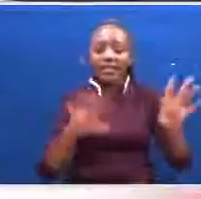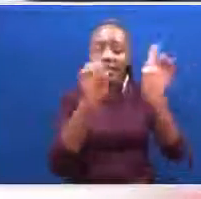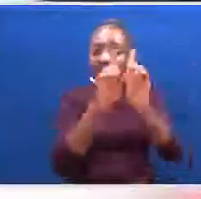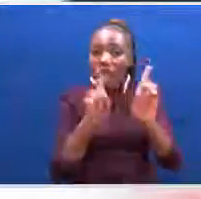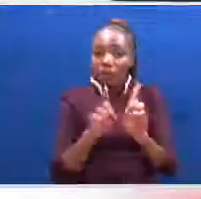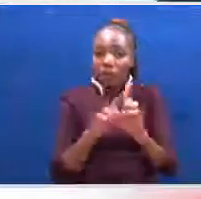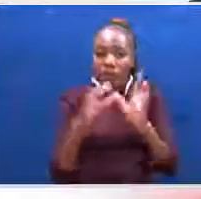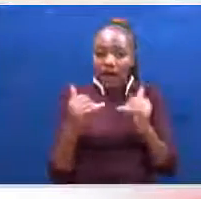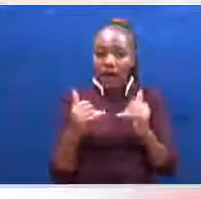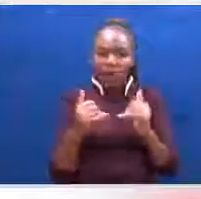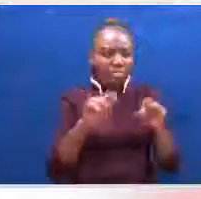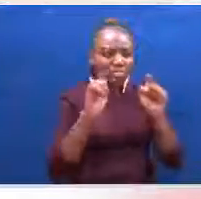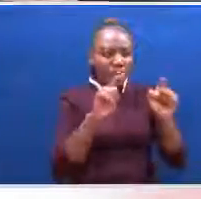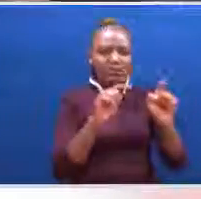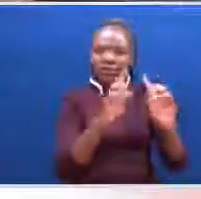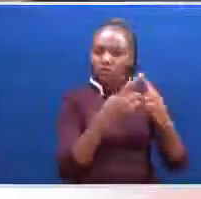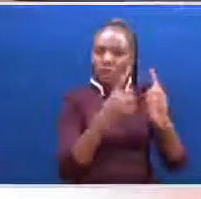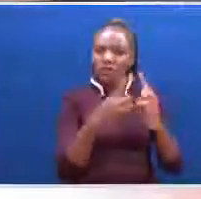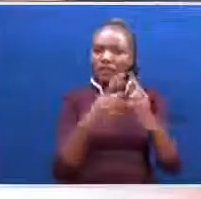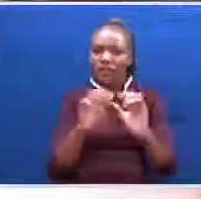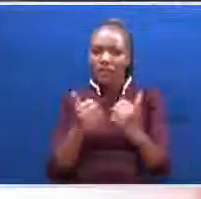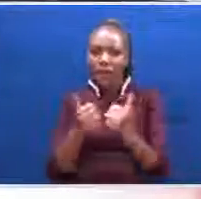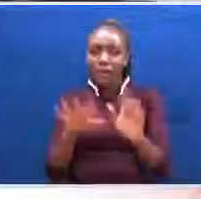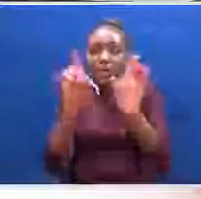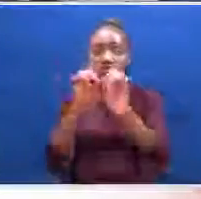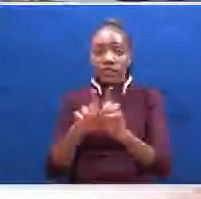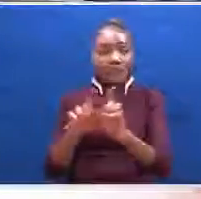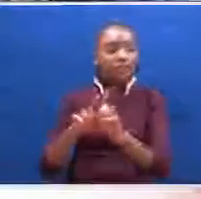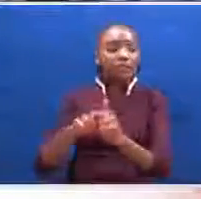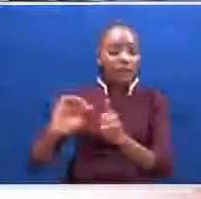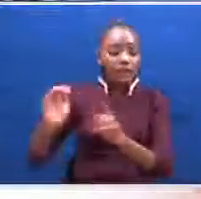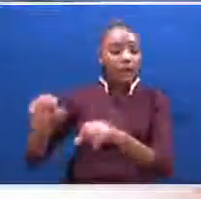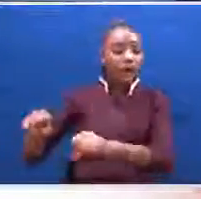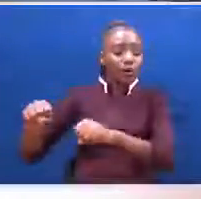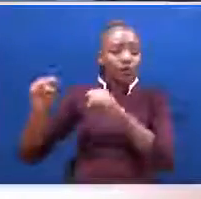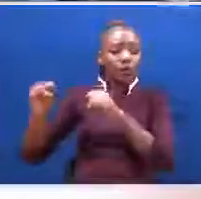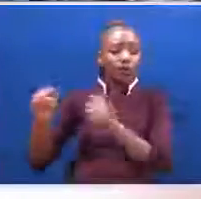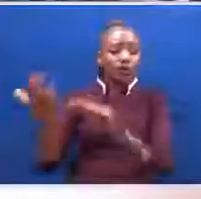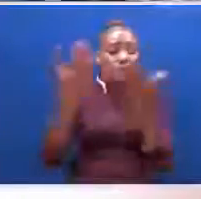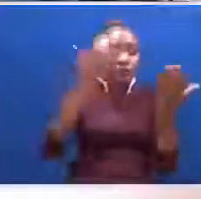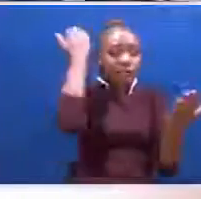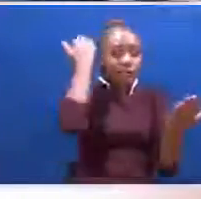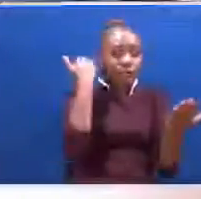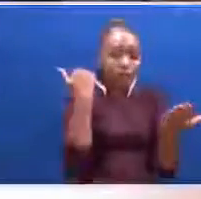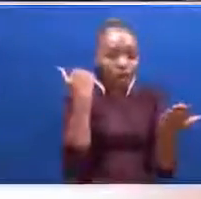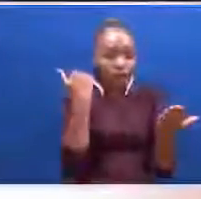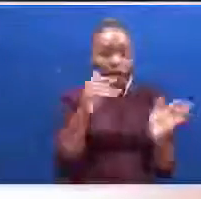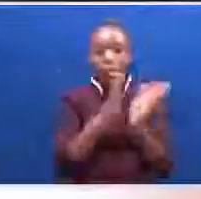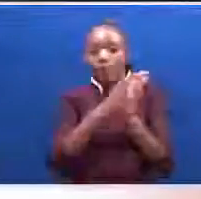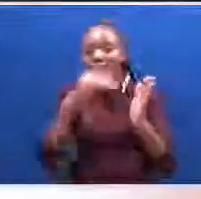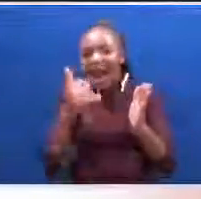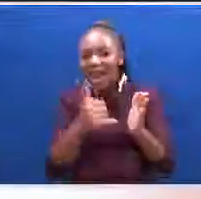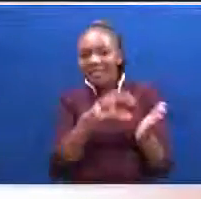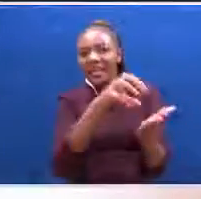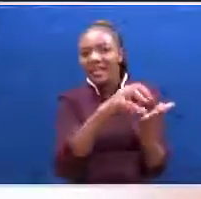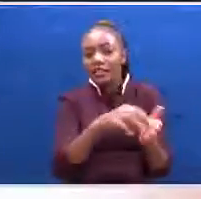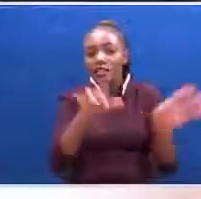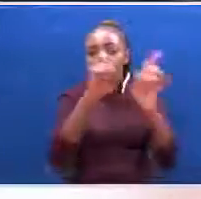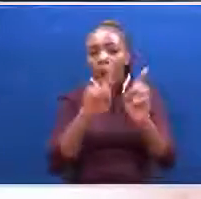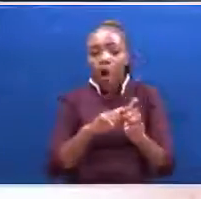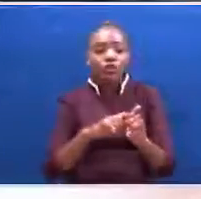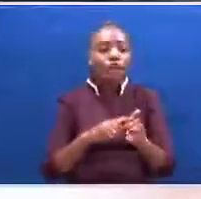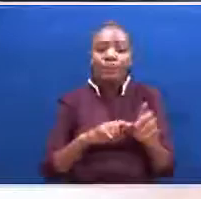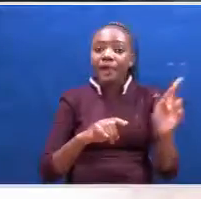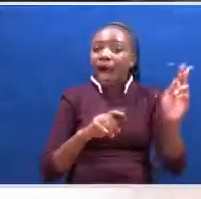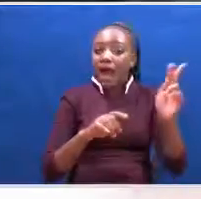financing terrorism activities. The former county boss was brought to court under tight security. Kahawa West Chief